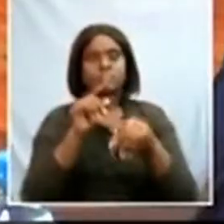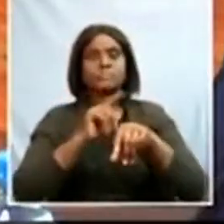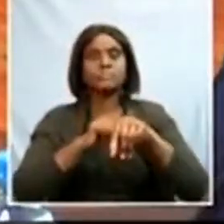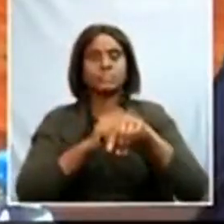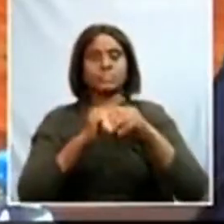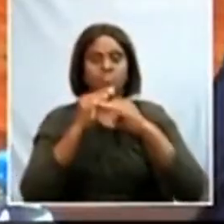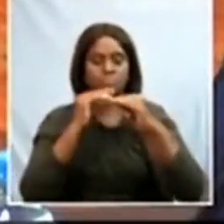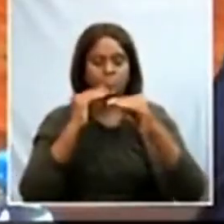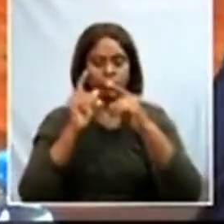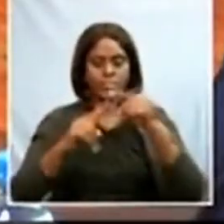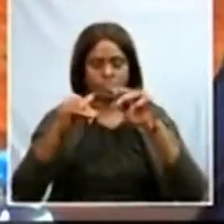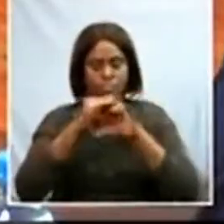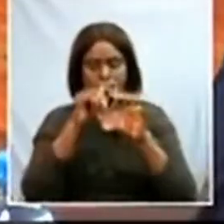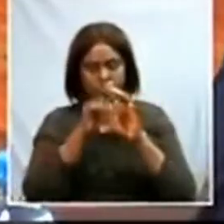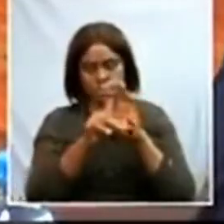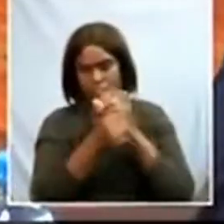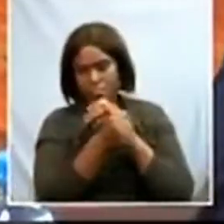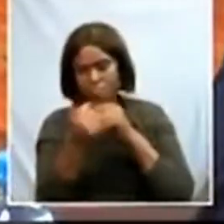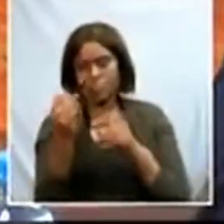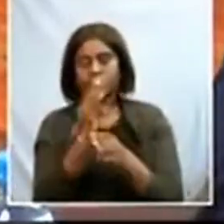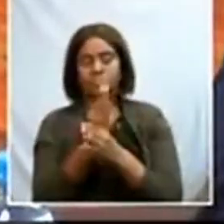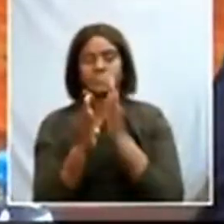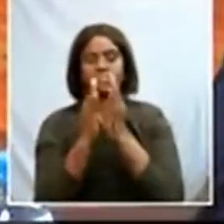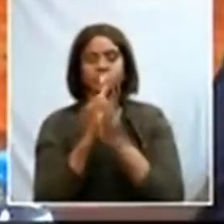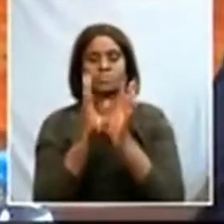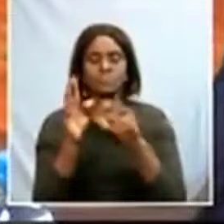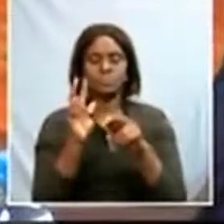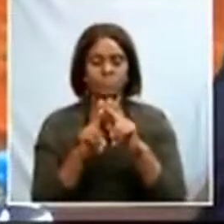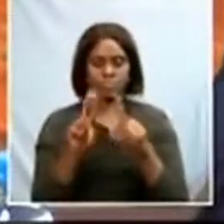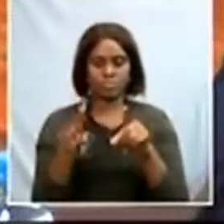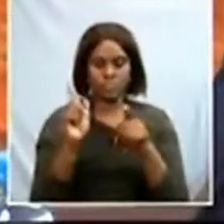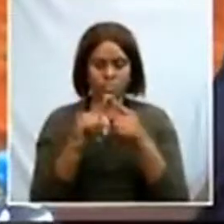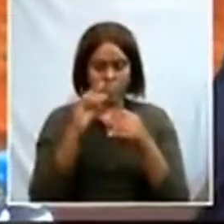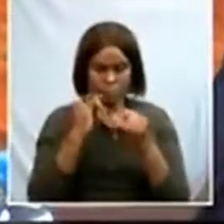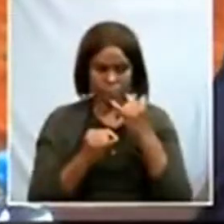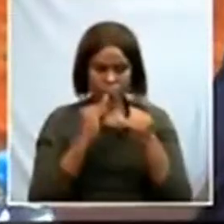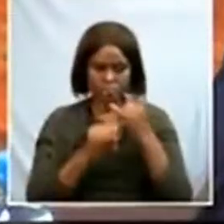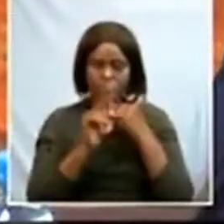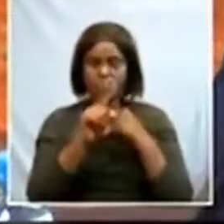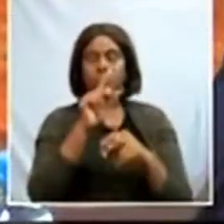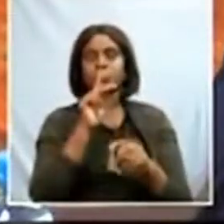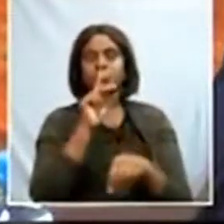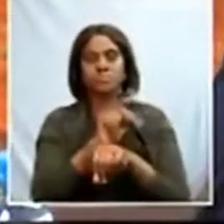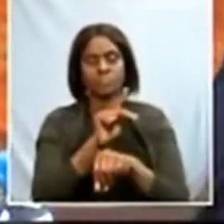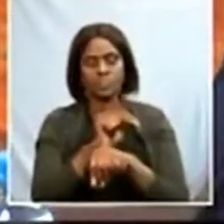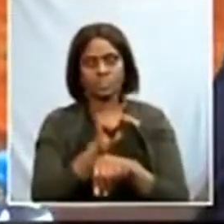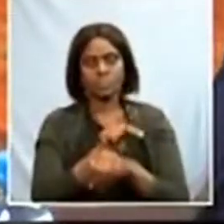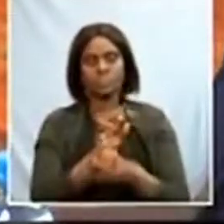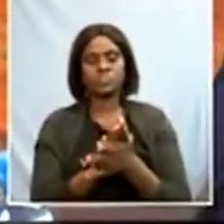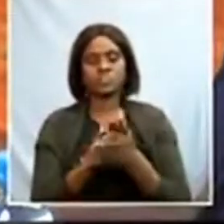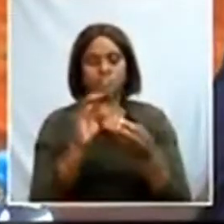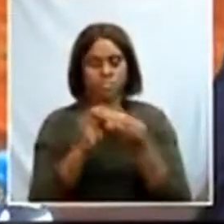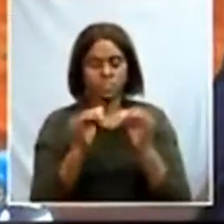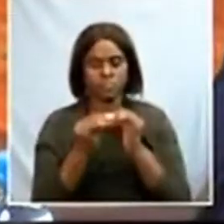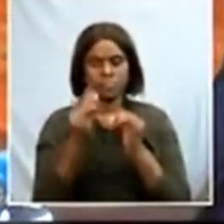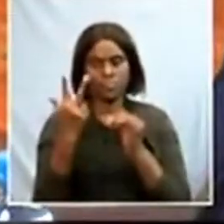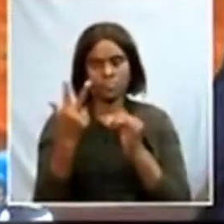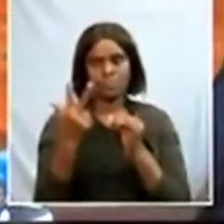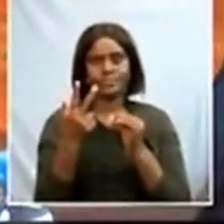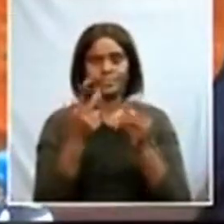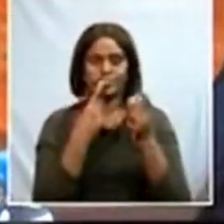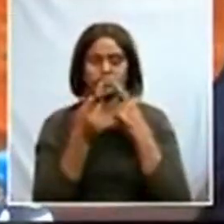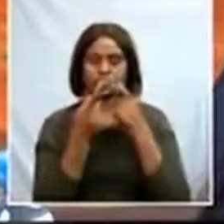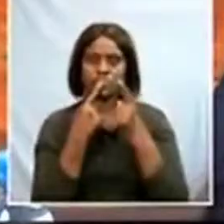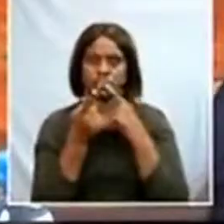stage to engage another contractor, Chair, to complete the project. Appendix 3 speaks